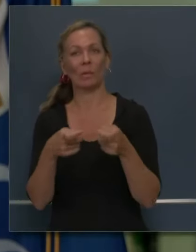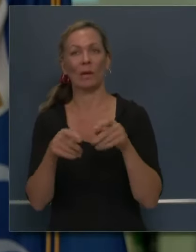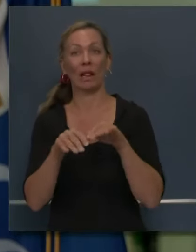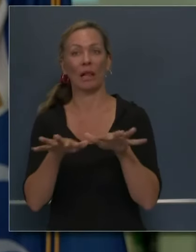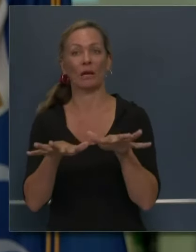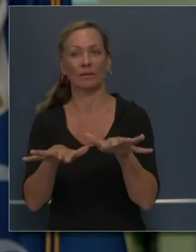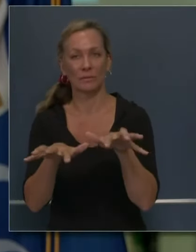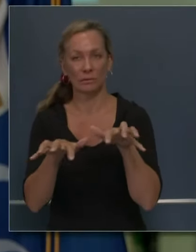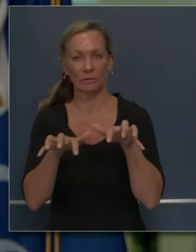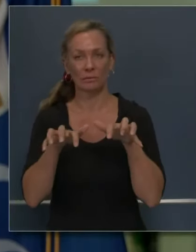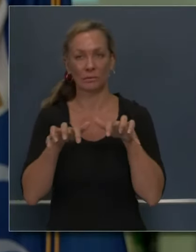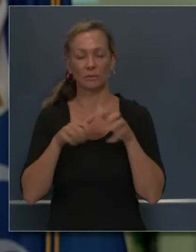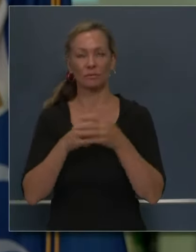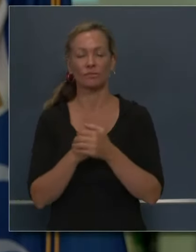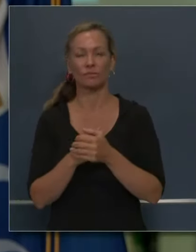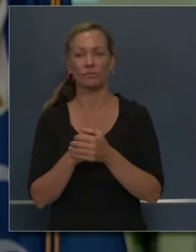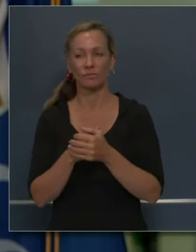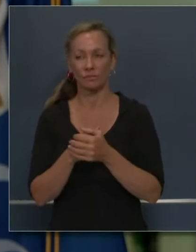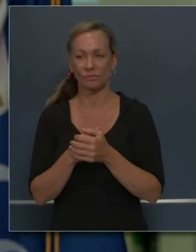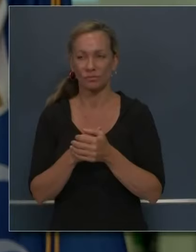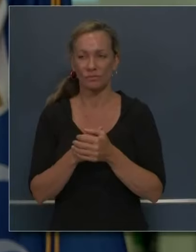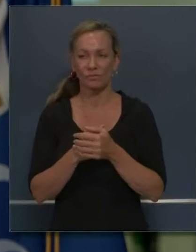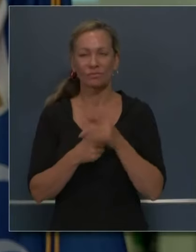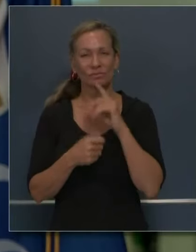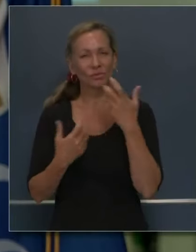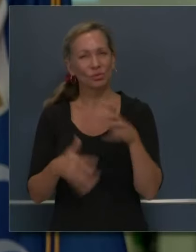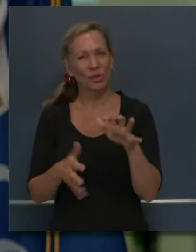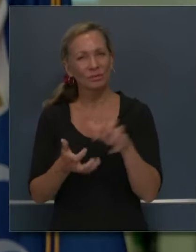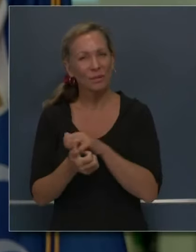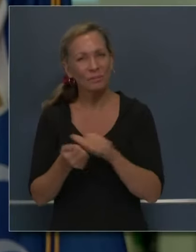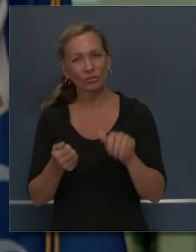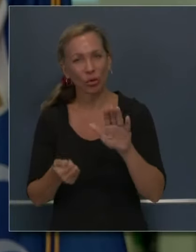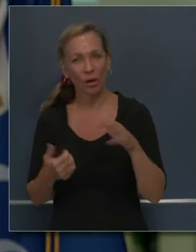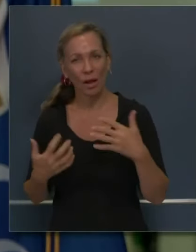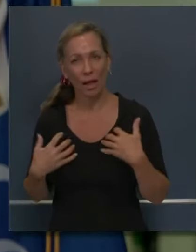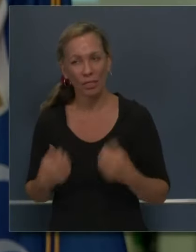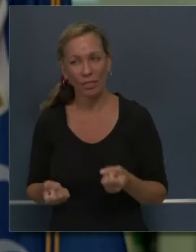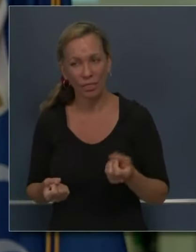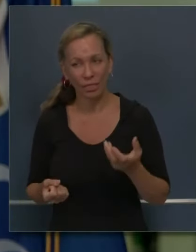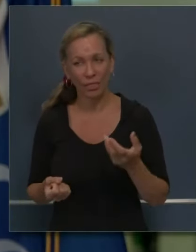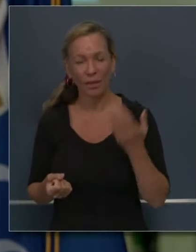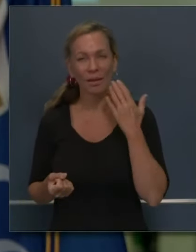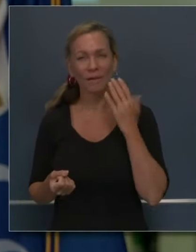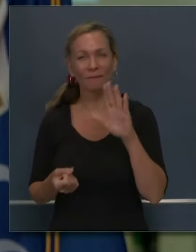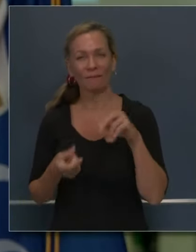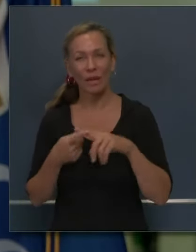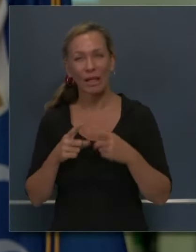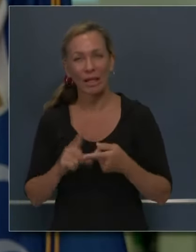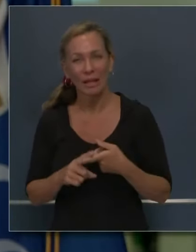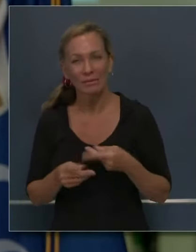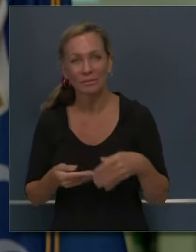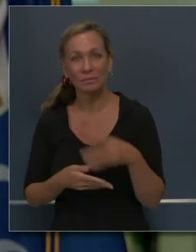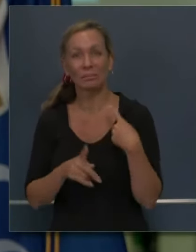damage to your health as well associated with this smoke. Encourage you to physically distance as always,